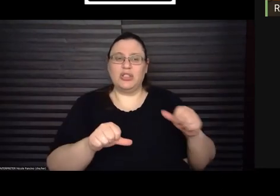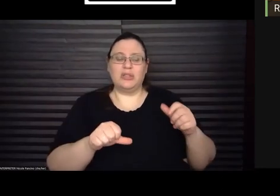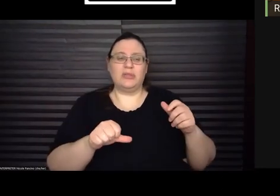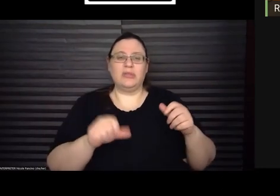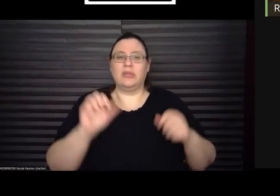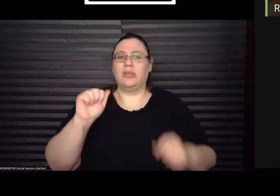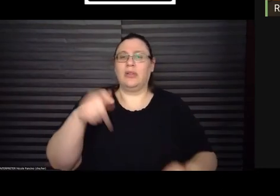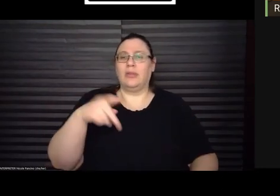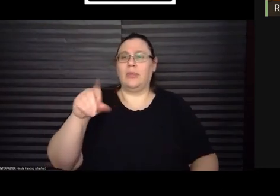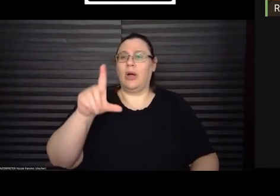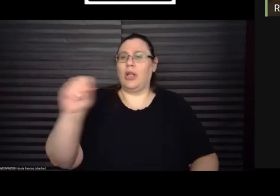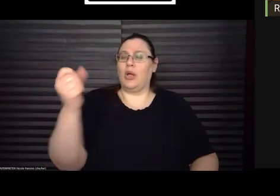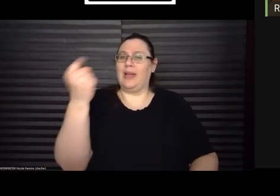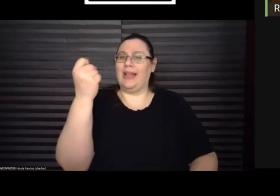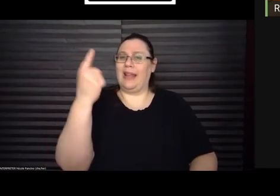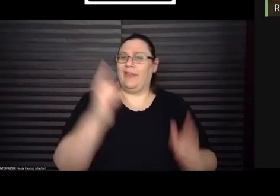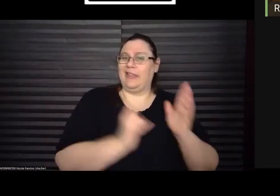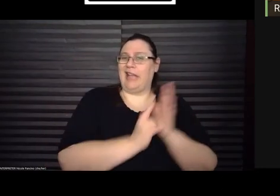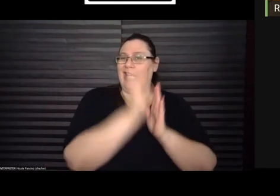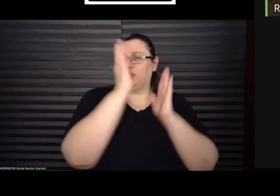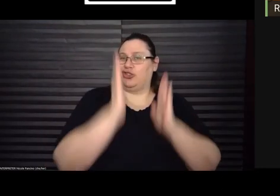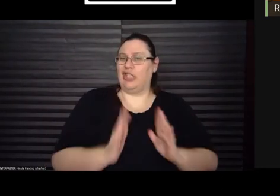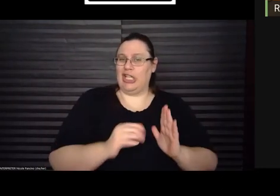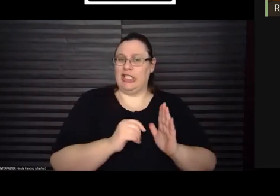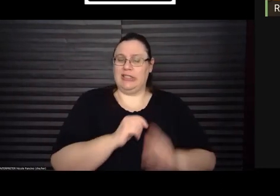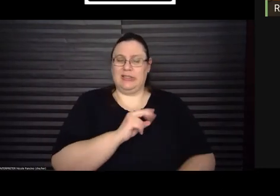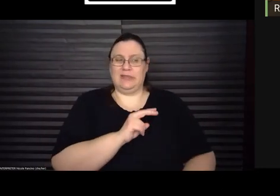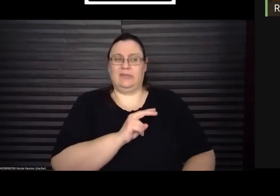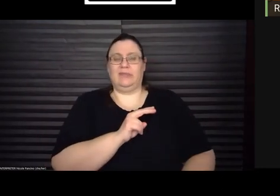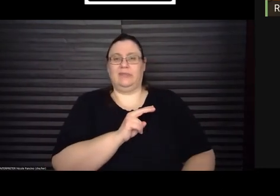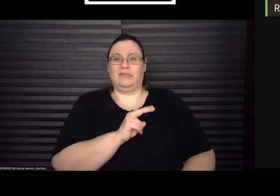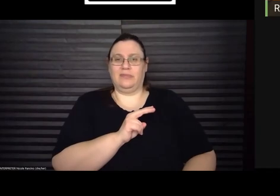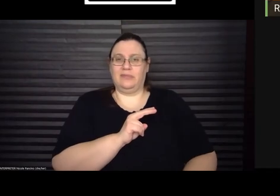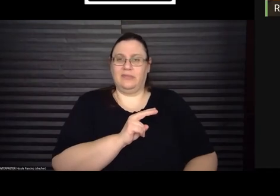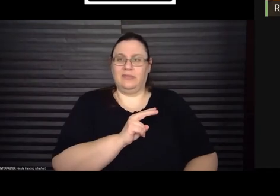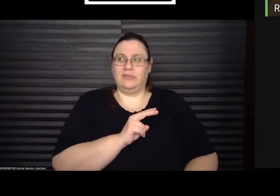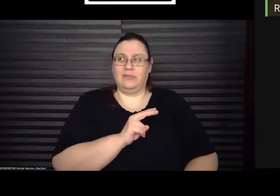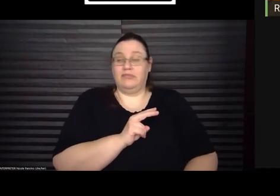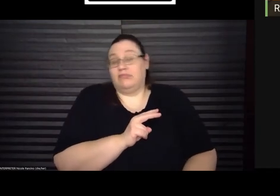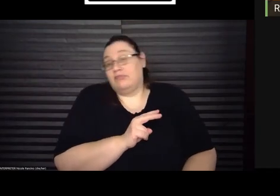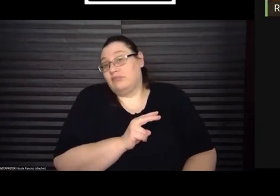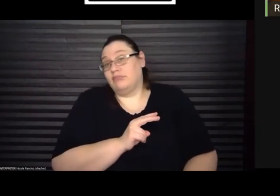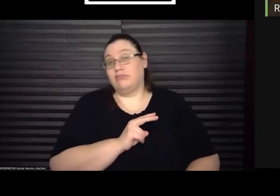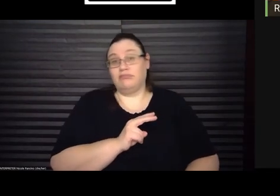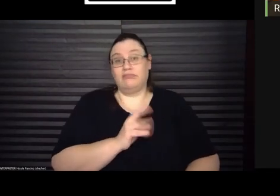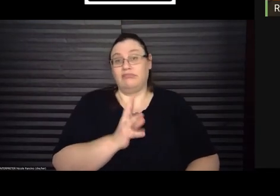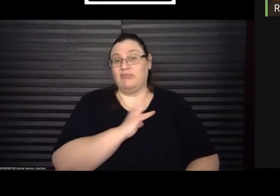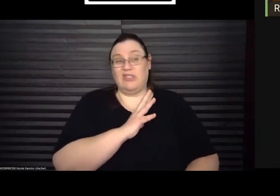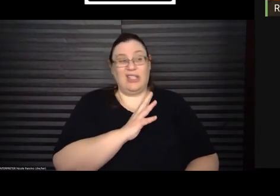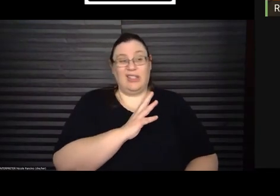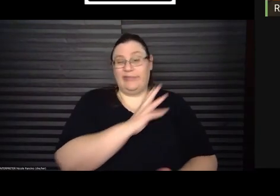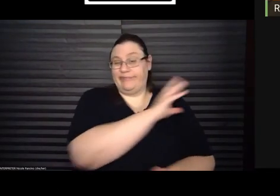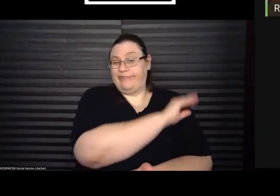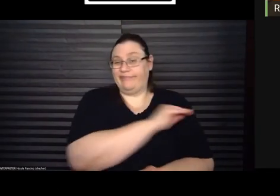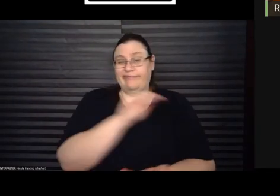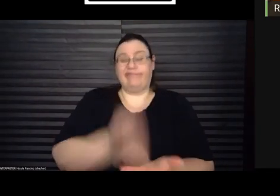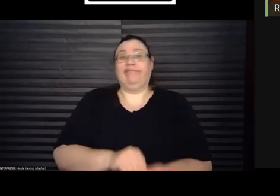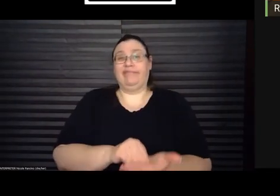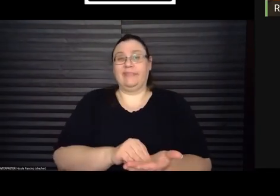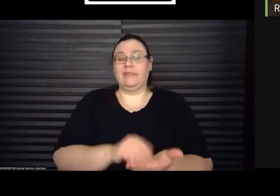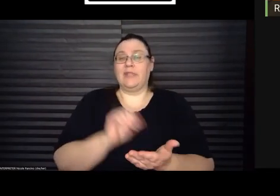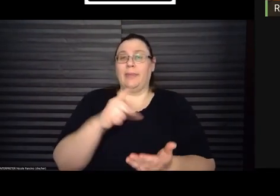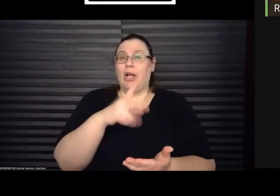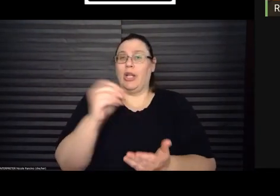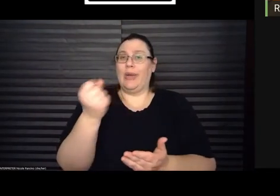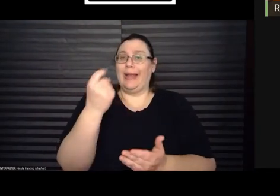of the Apollo 11 astronauts. And so it just was like, okay, let's just put the Apollo